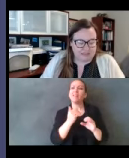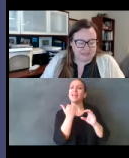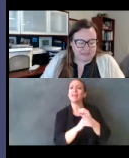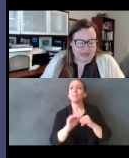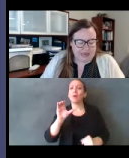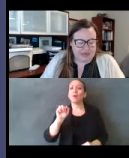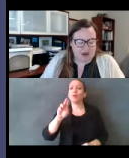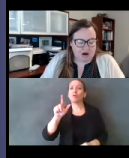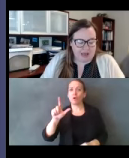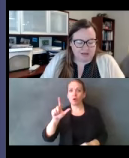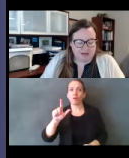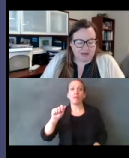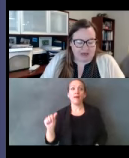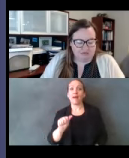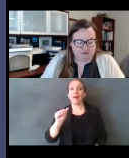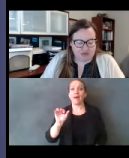carl@freed.org, that's